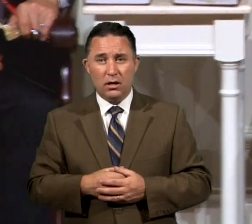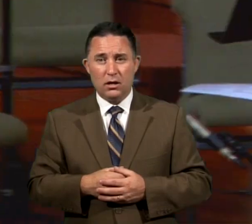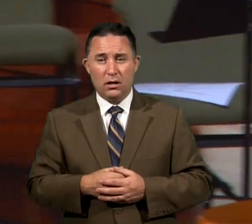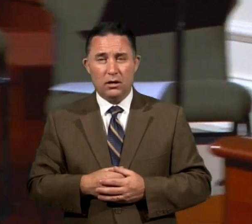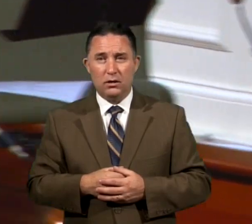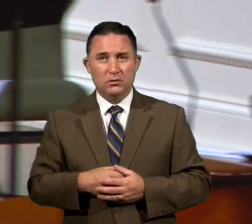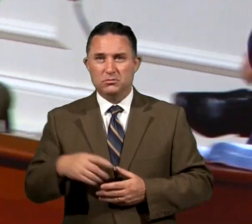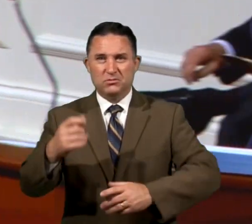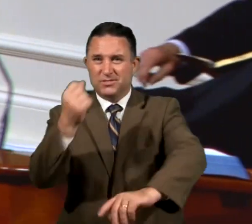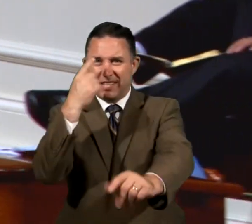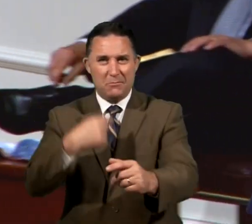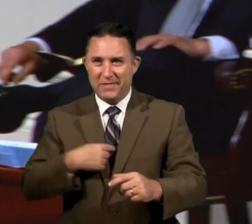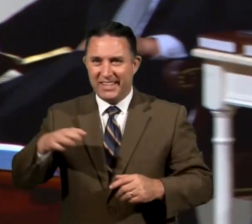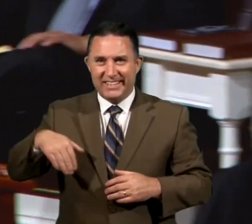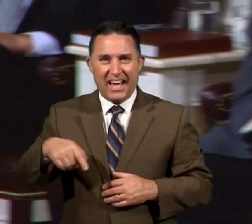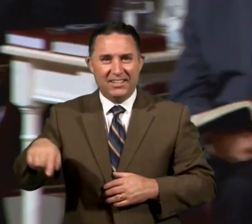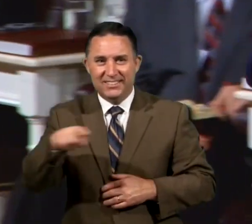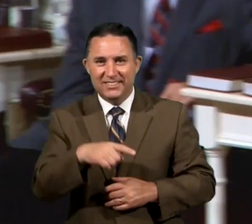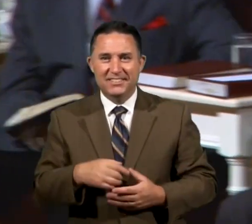Y'all ain't getting me yet.